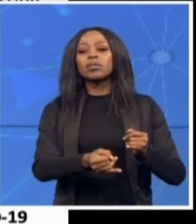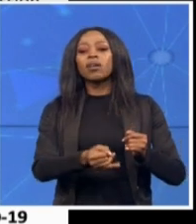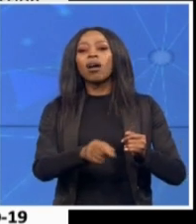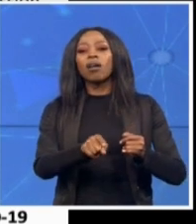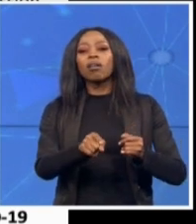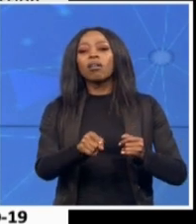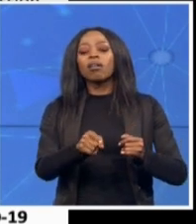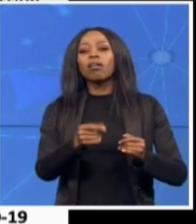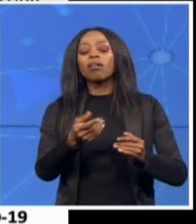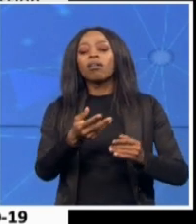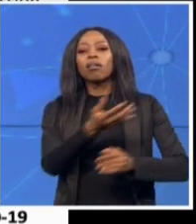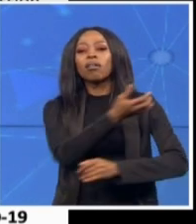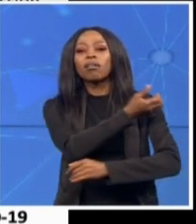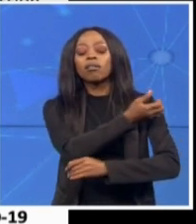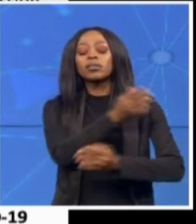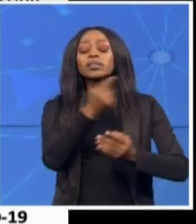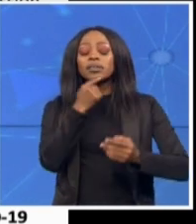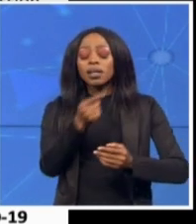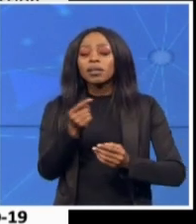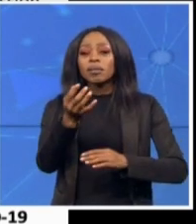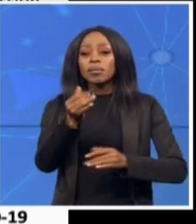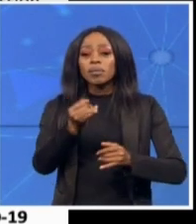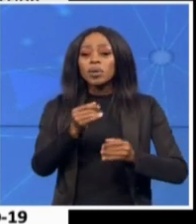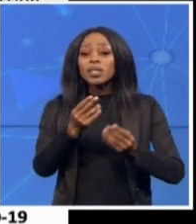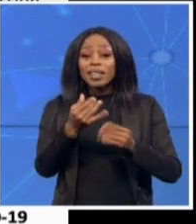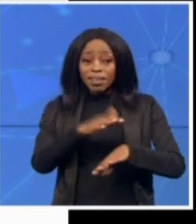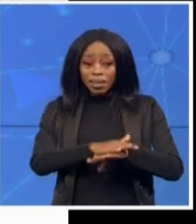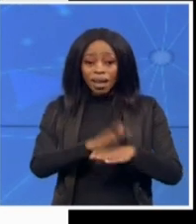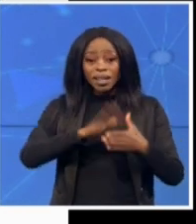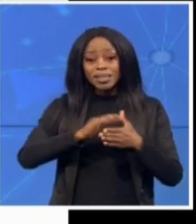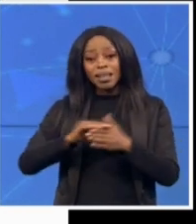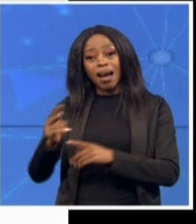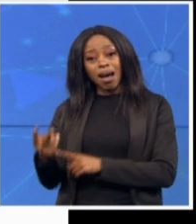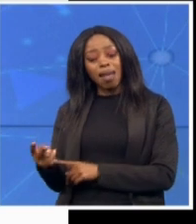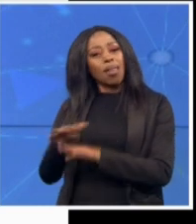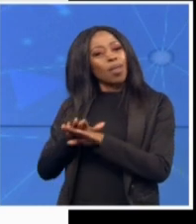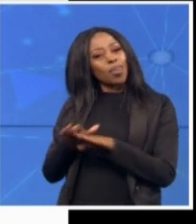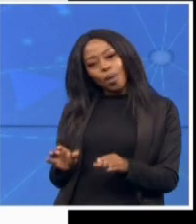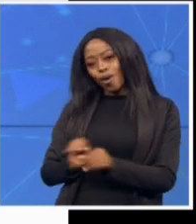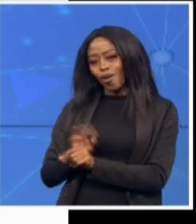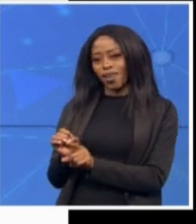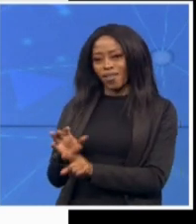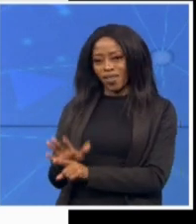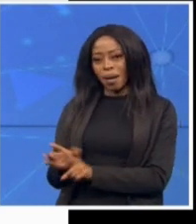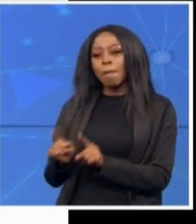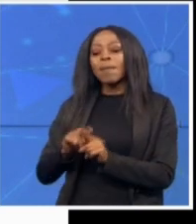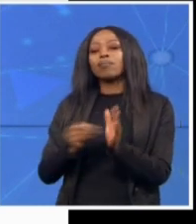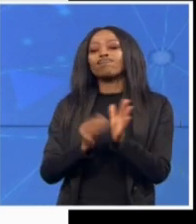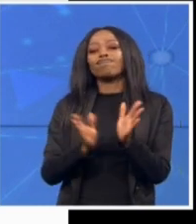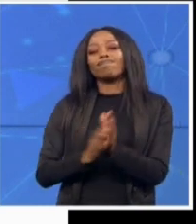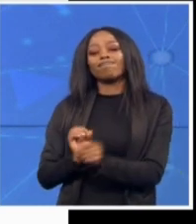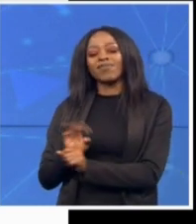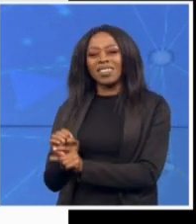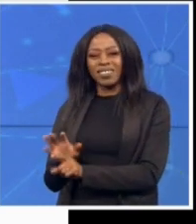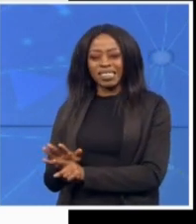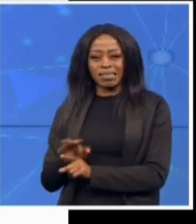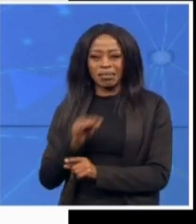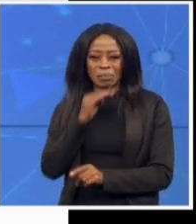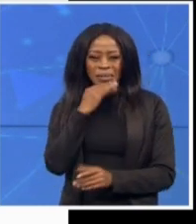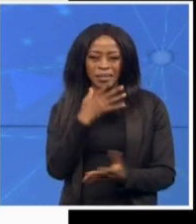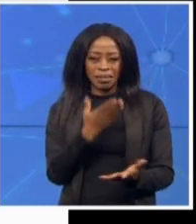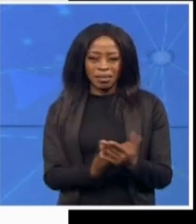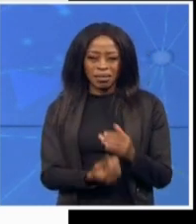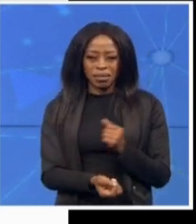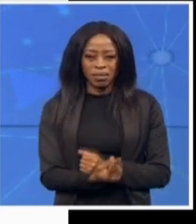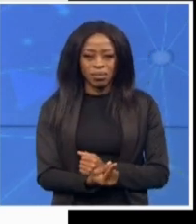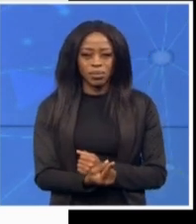they died of other causes, not necessarily primarily because of COVID. So we are currently doing a once-off update of this data.